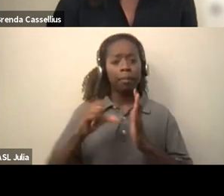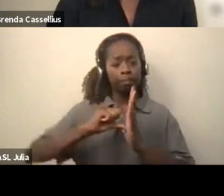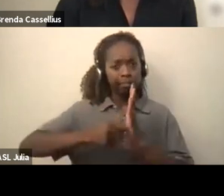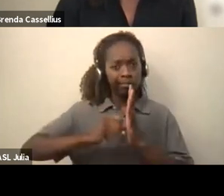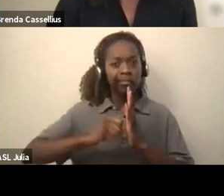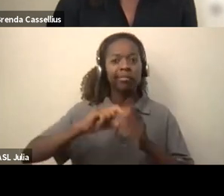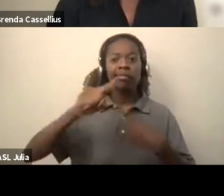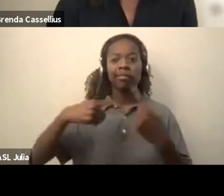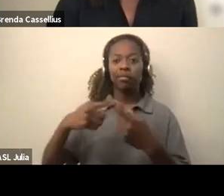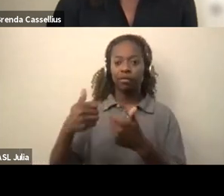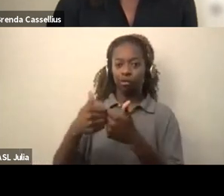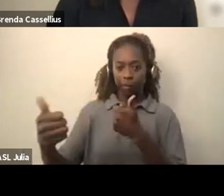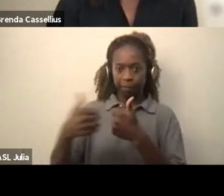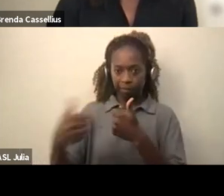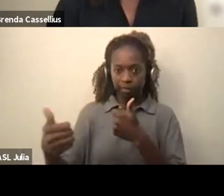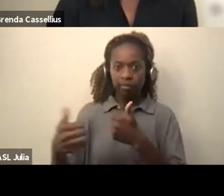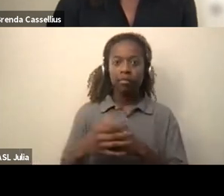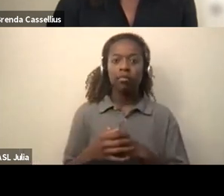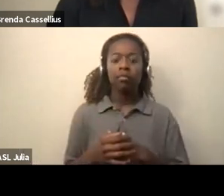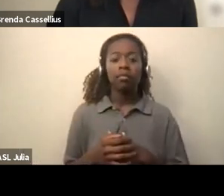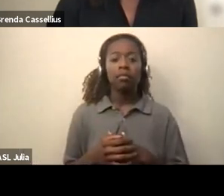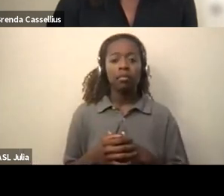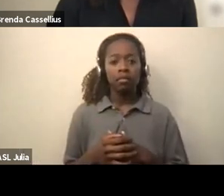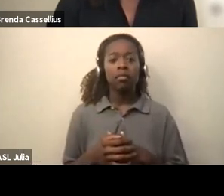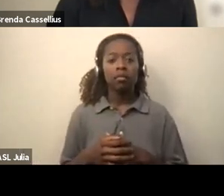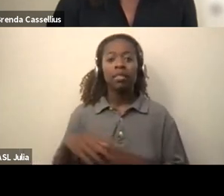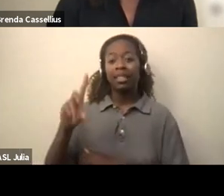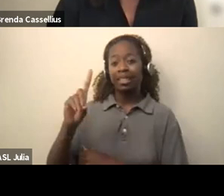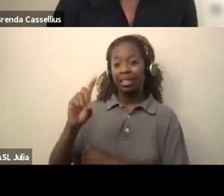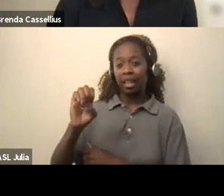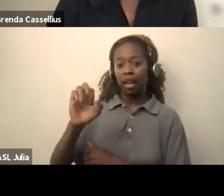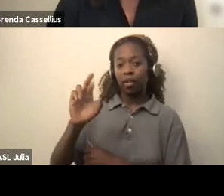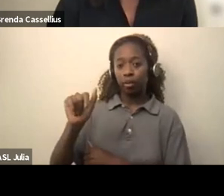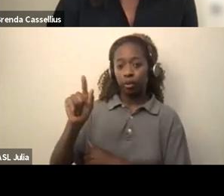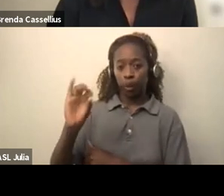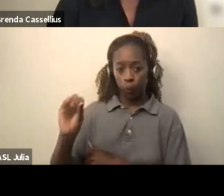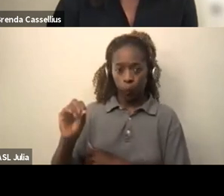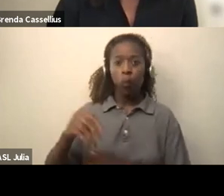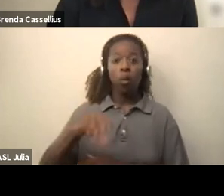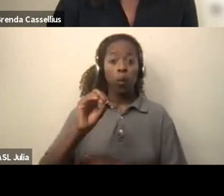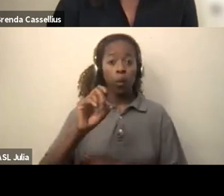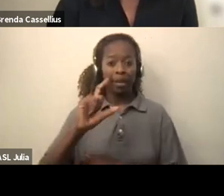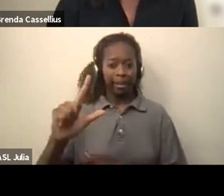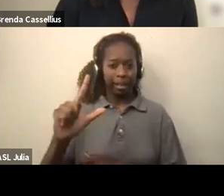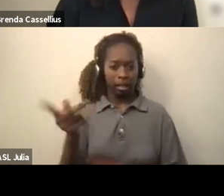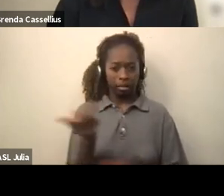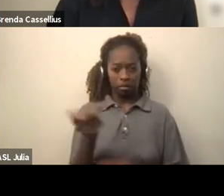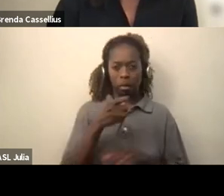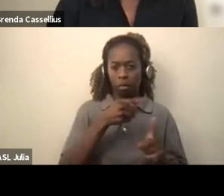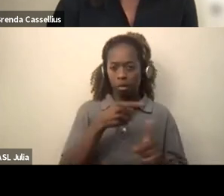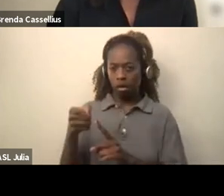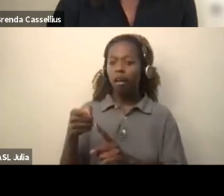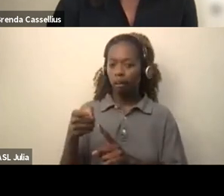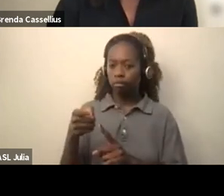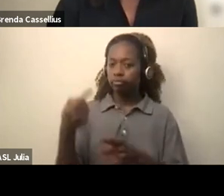transportation um both uh member diarujo as well as member o'neal have honed in on as a parent i